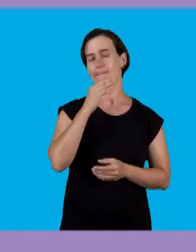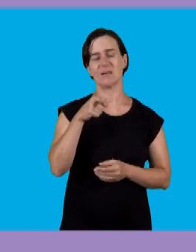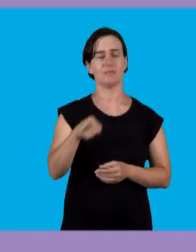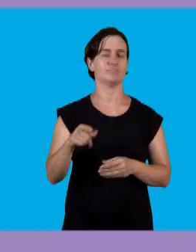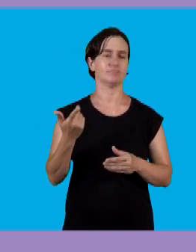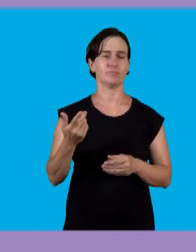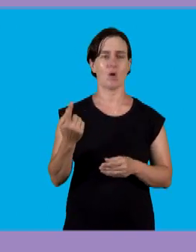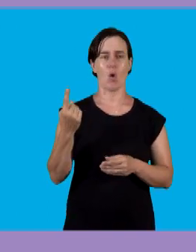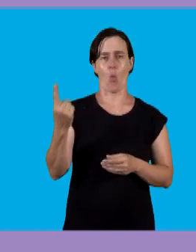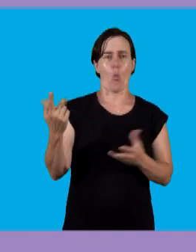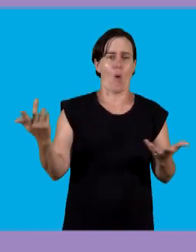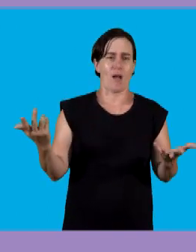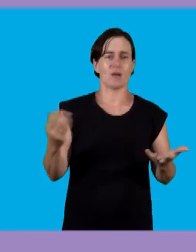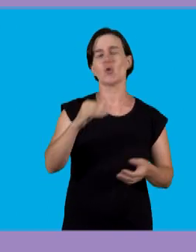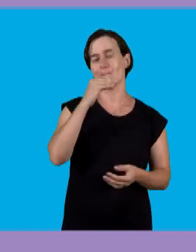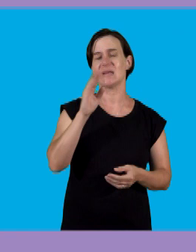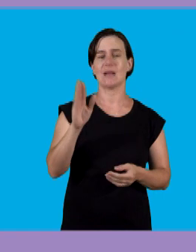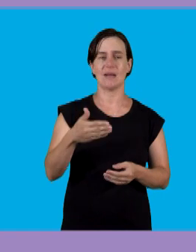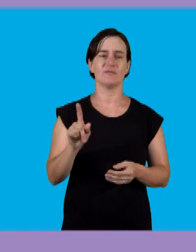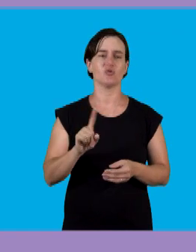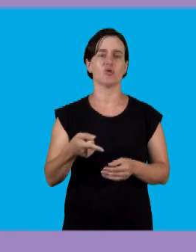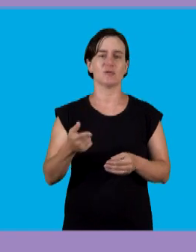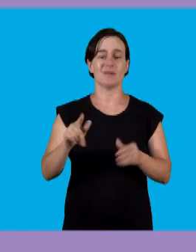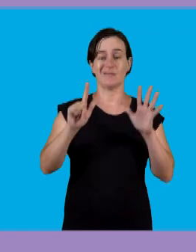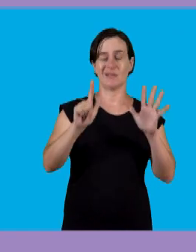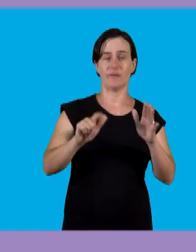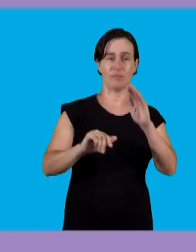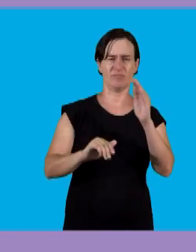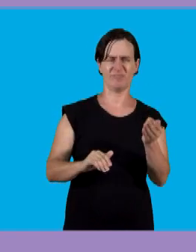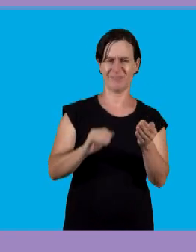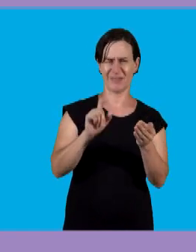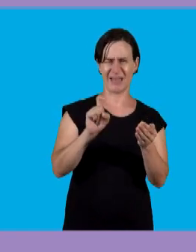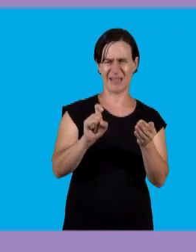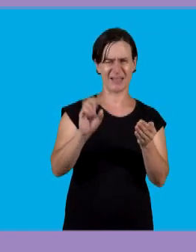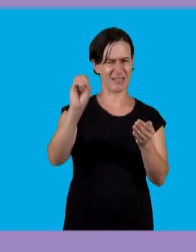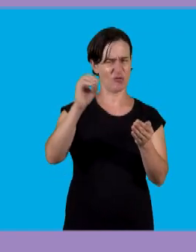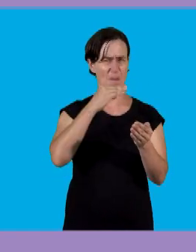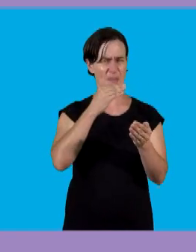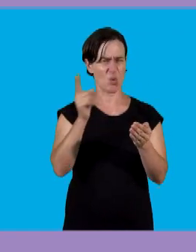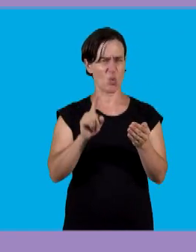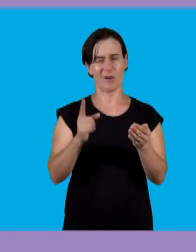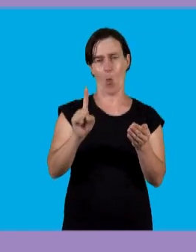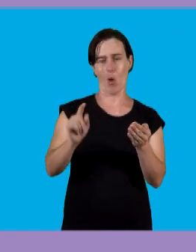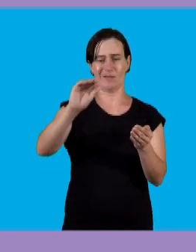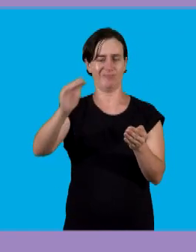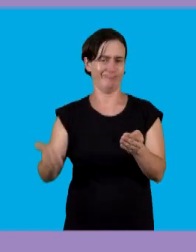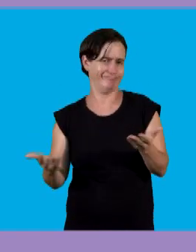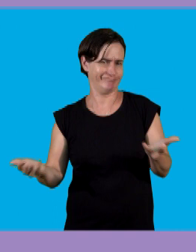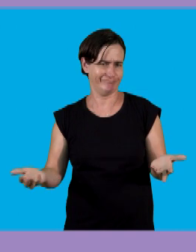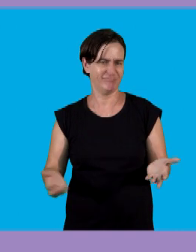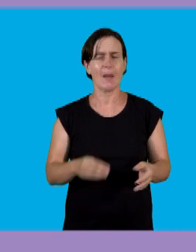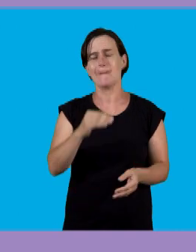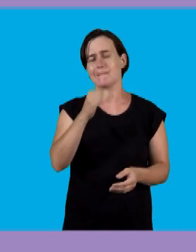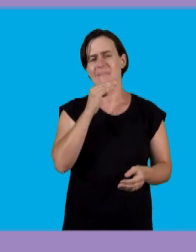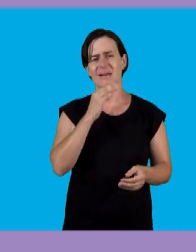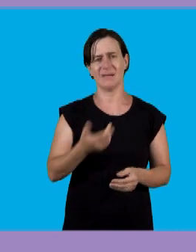So here we have that 7, and that x exponent 0 is equals to 1. So because